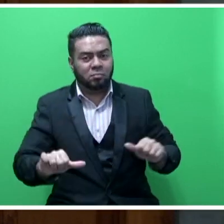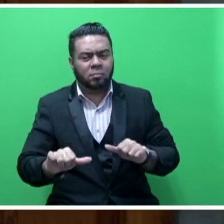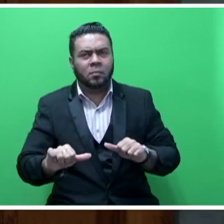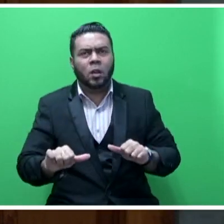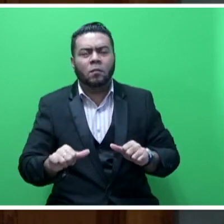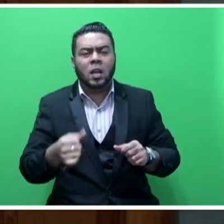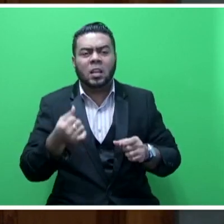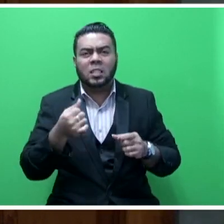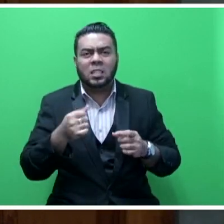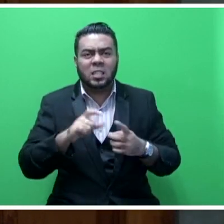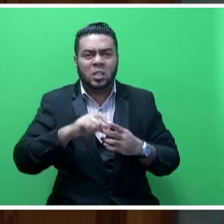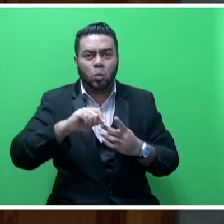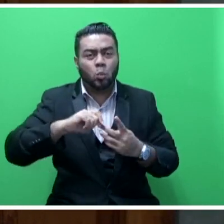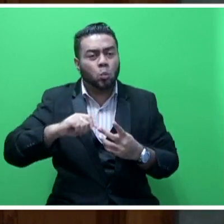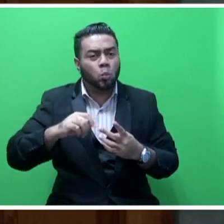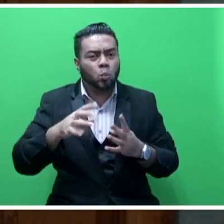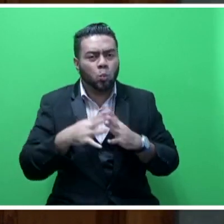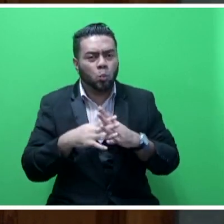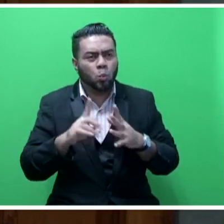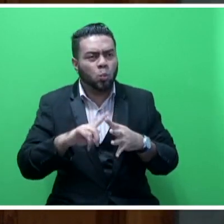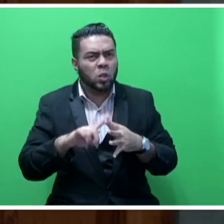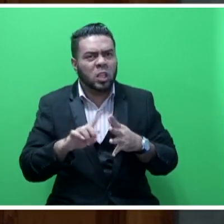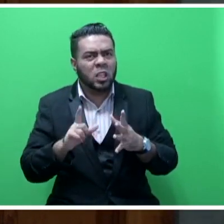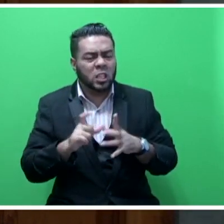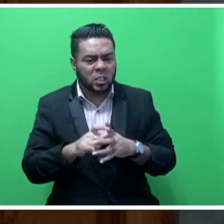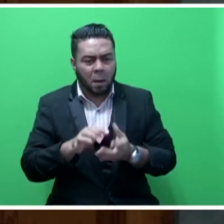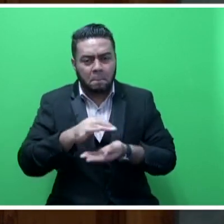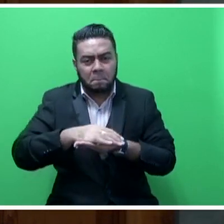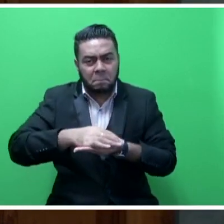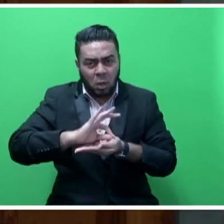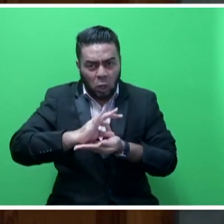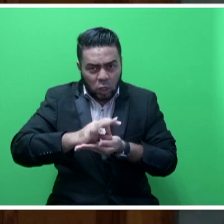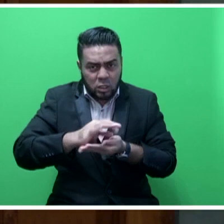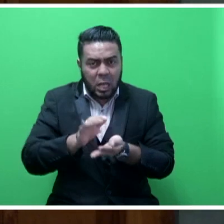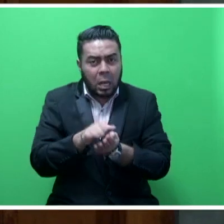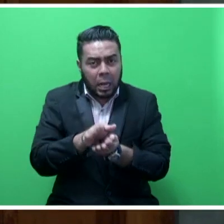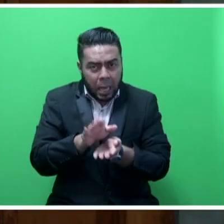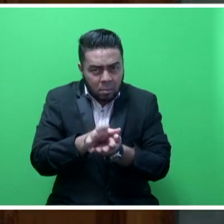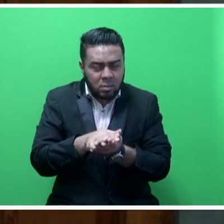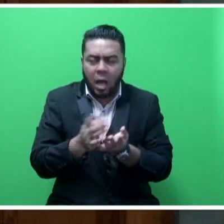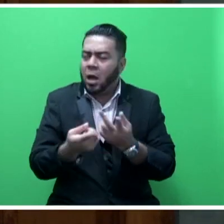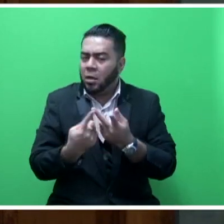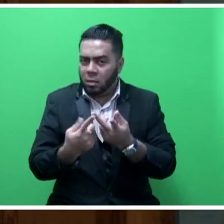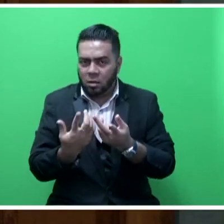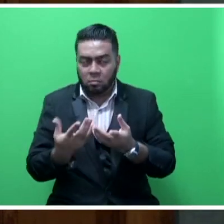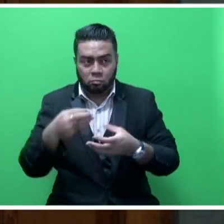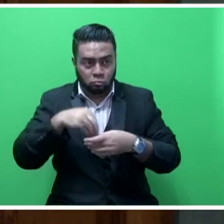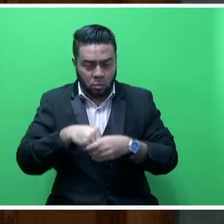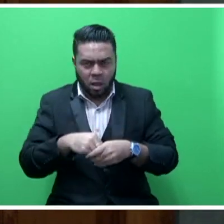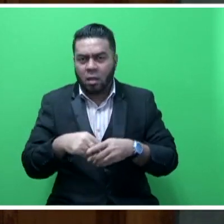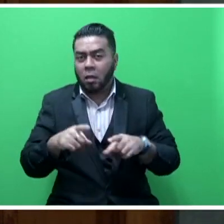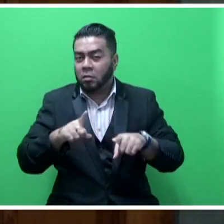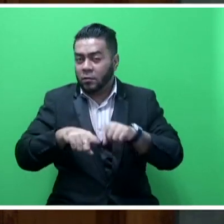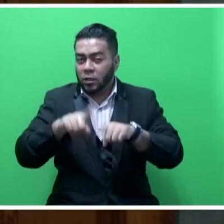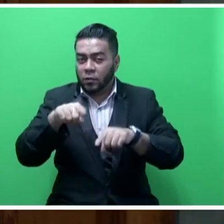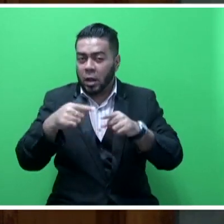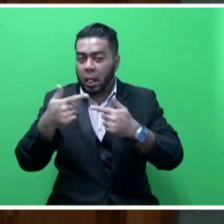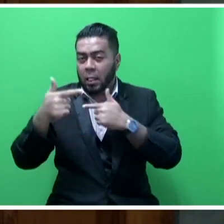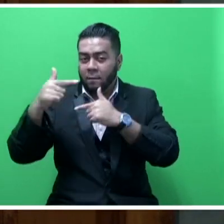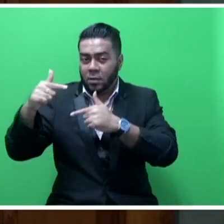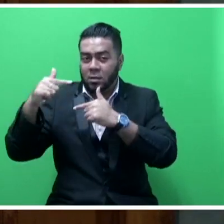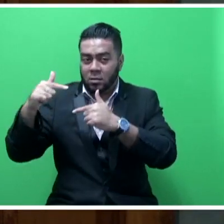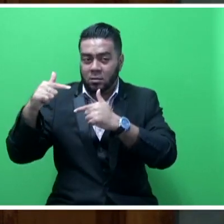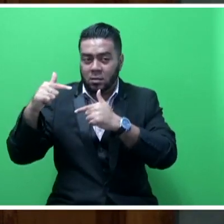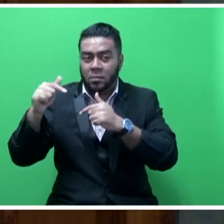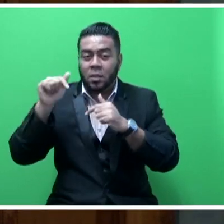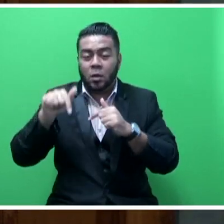oysters, pearl oysters, mabe pearls, and clams. While this is done at different levels, the result of